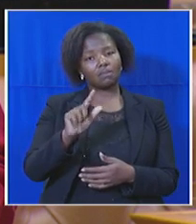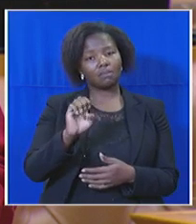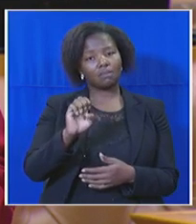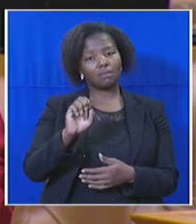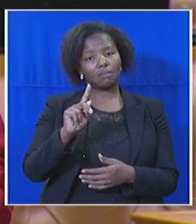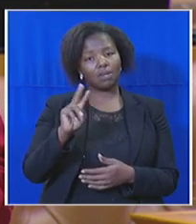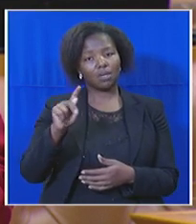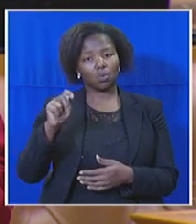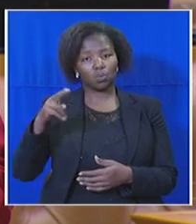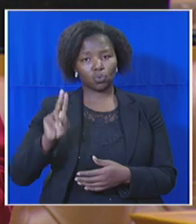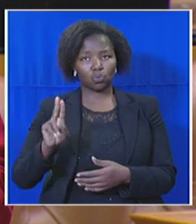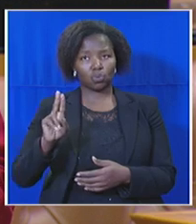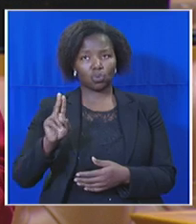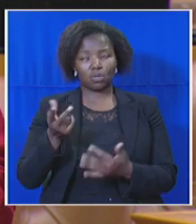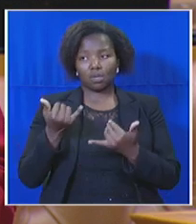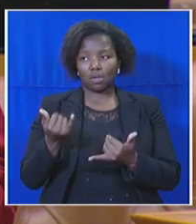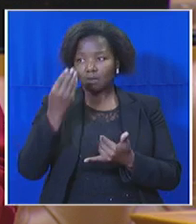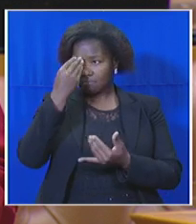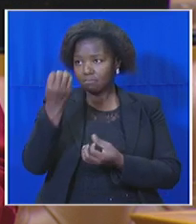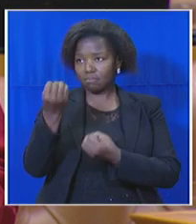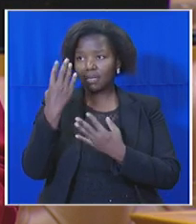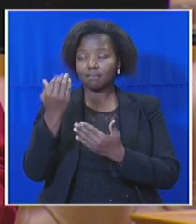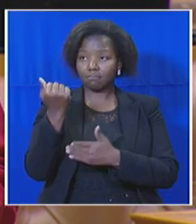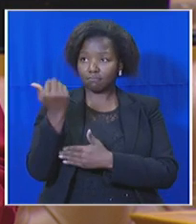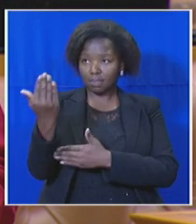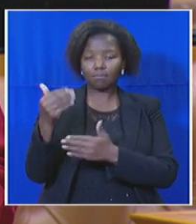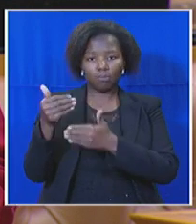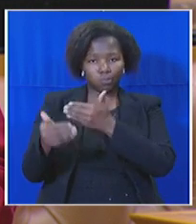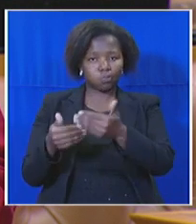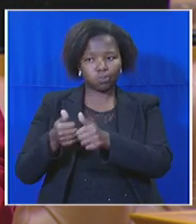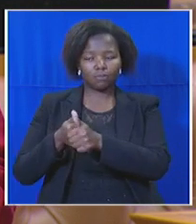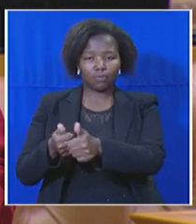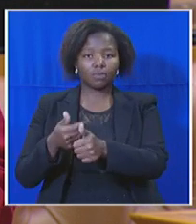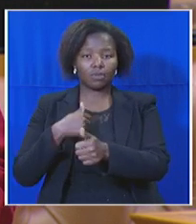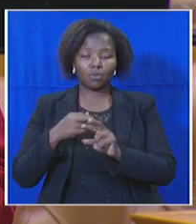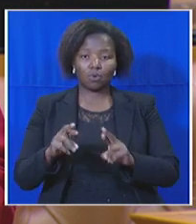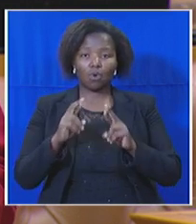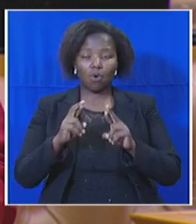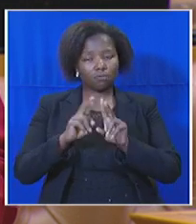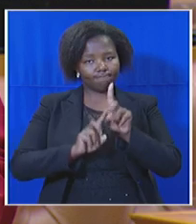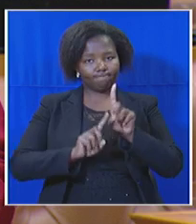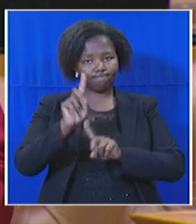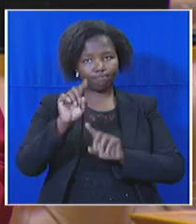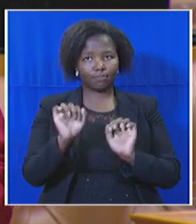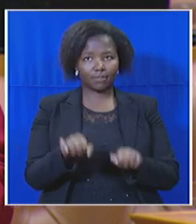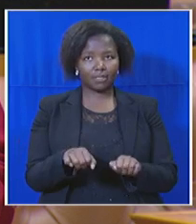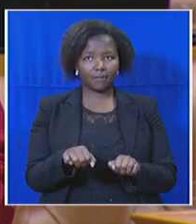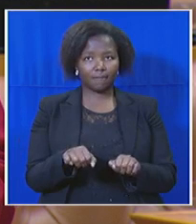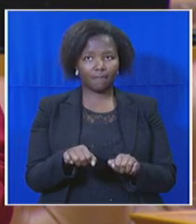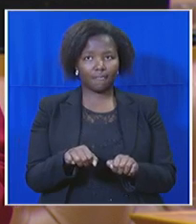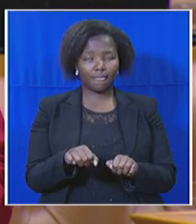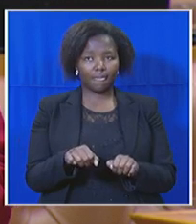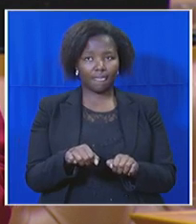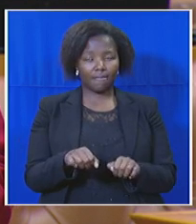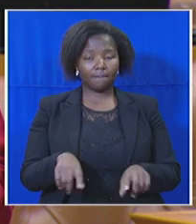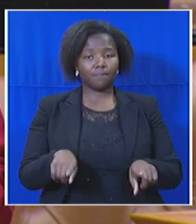update of the officials, the application is going through the processes, and we hope and pray for positive results. We also